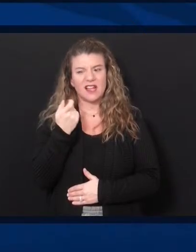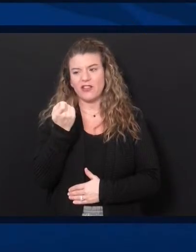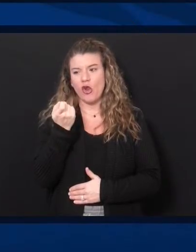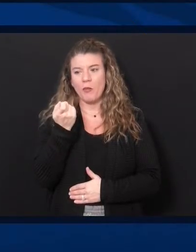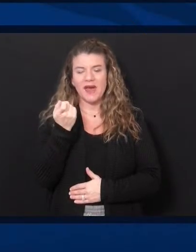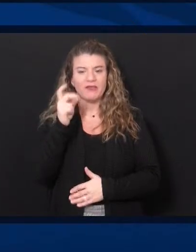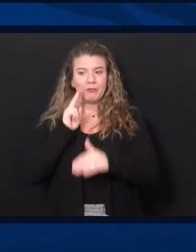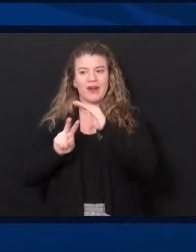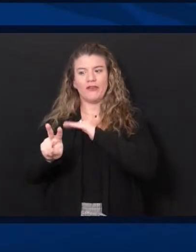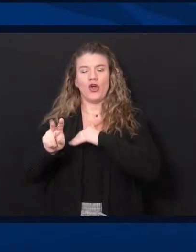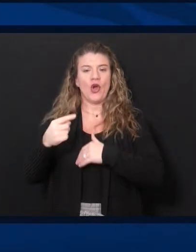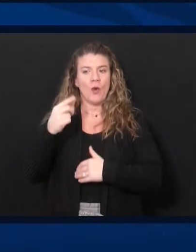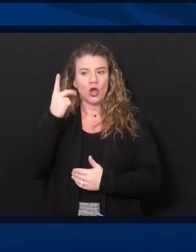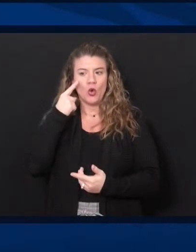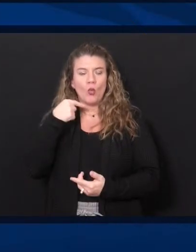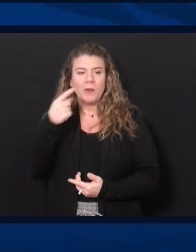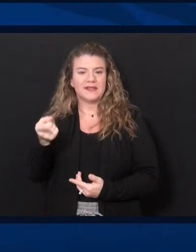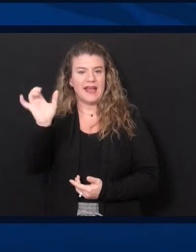what you'll be saying.